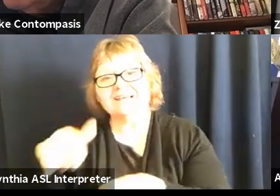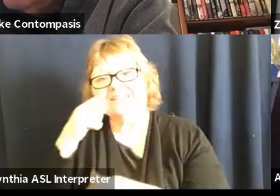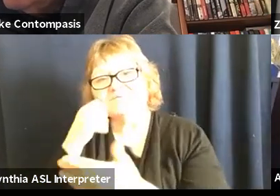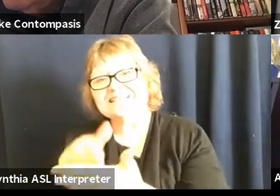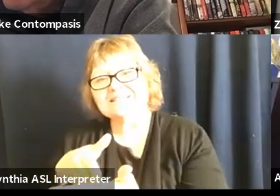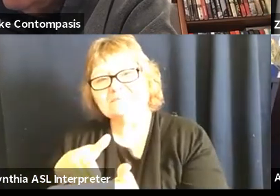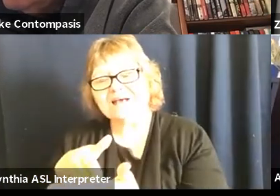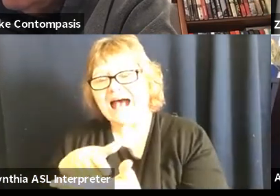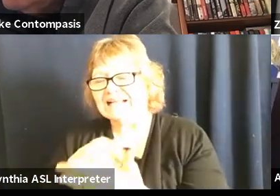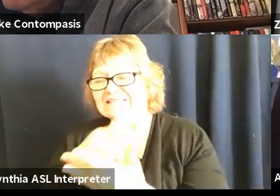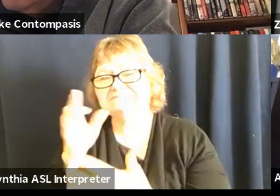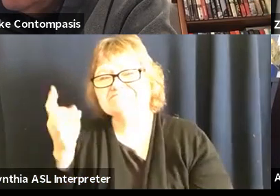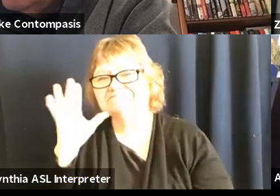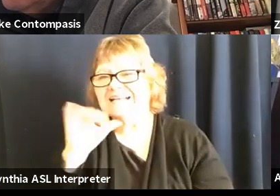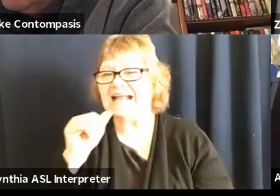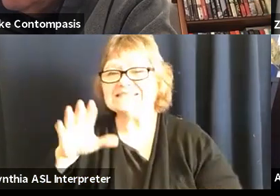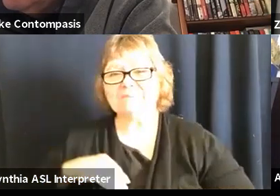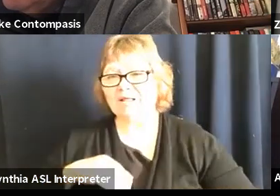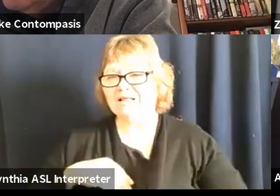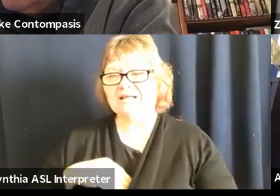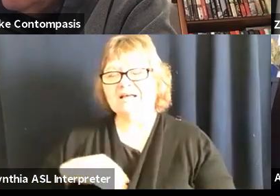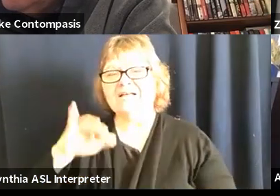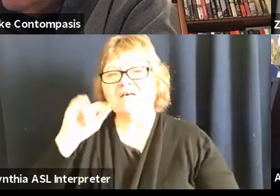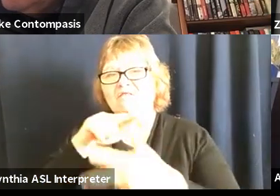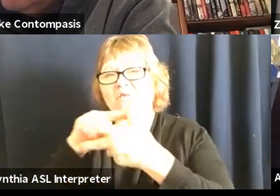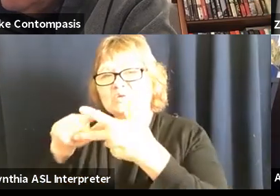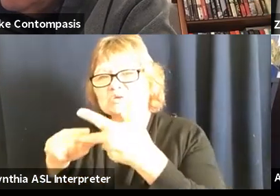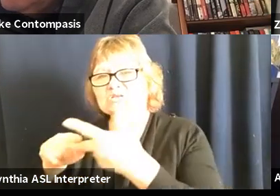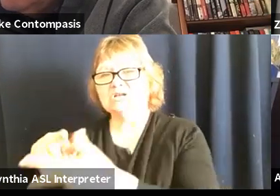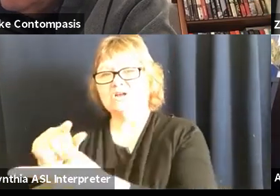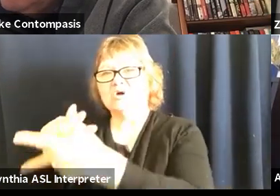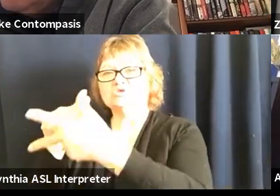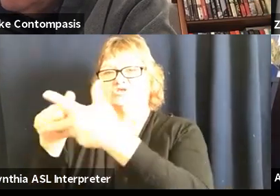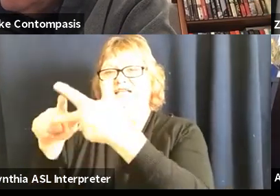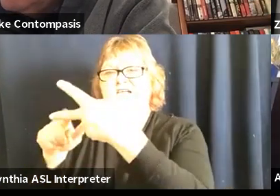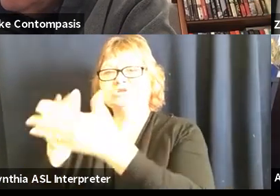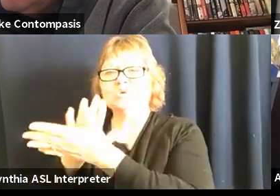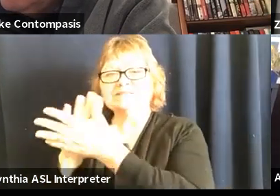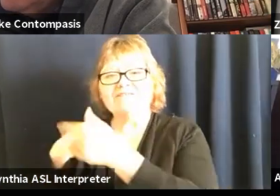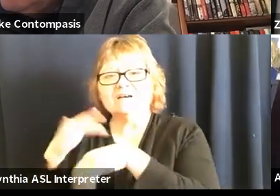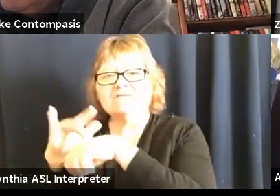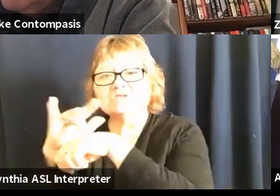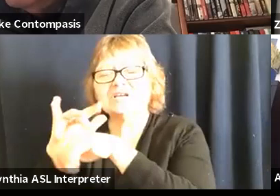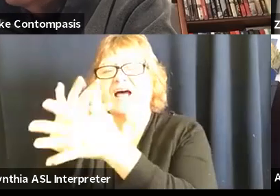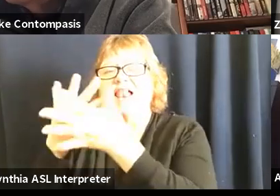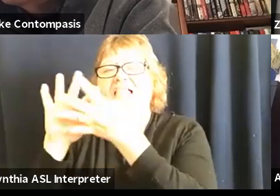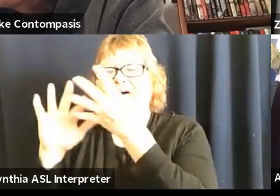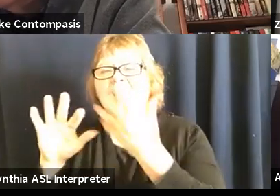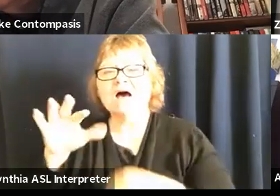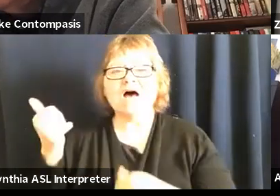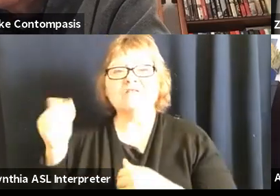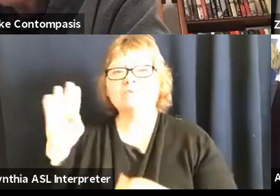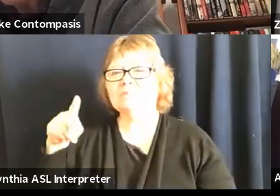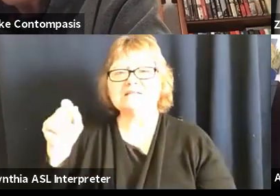it's disturbing and unacceptable that these three schools have so much more than other schools. I'm really thankful